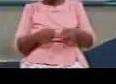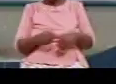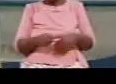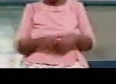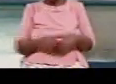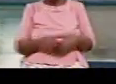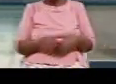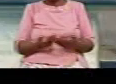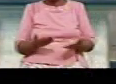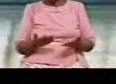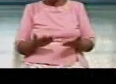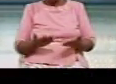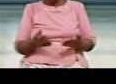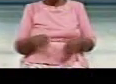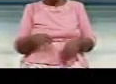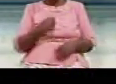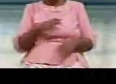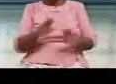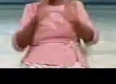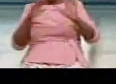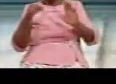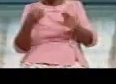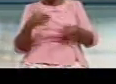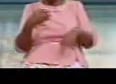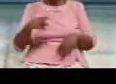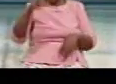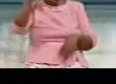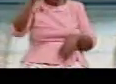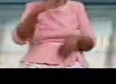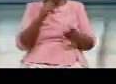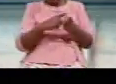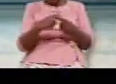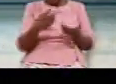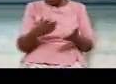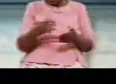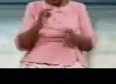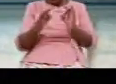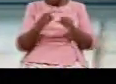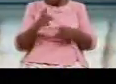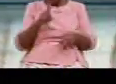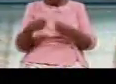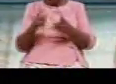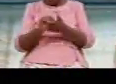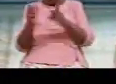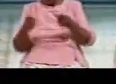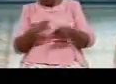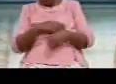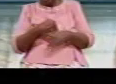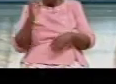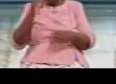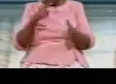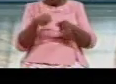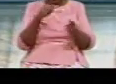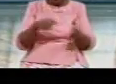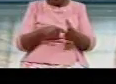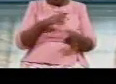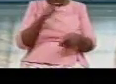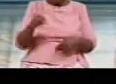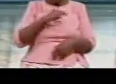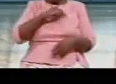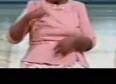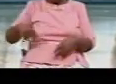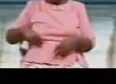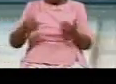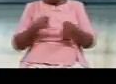say that, if I preach that, if I reach that, if I go that direction, Nebuchadnezzar will be furious and they're